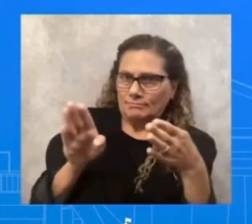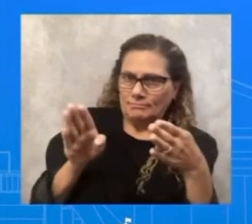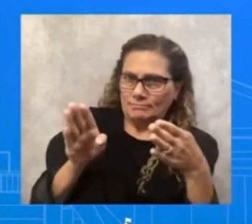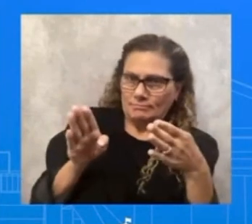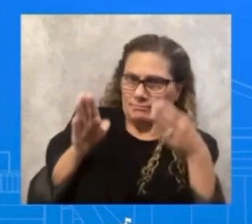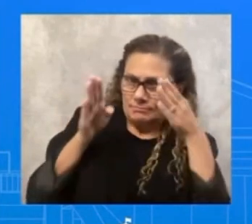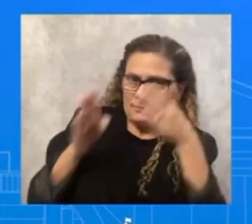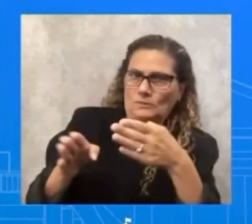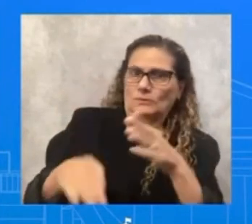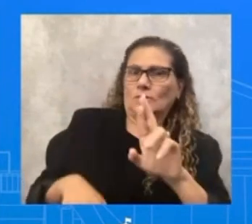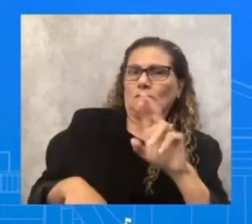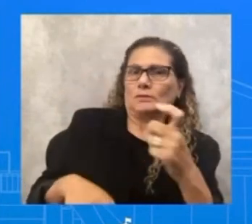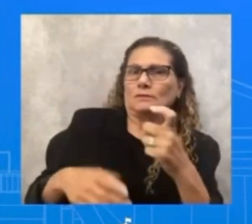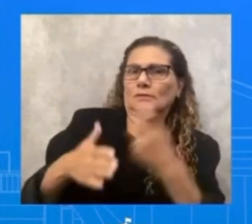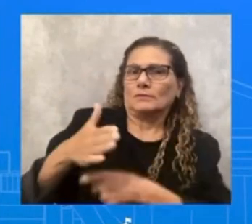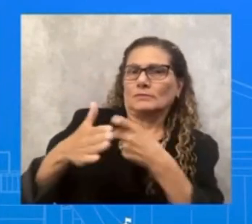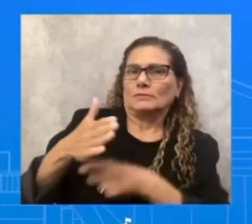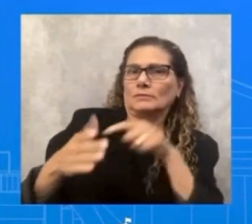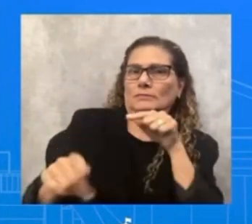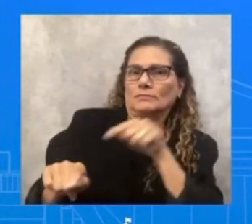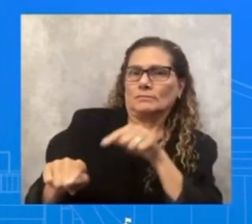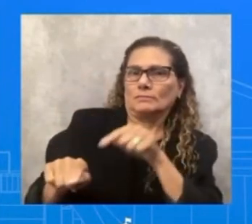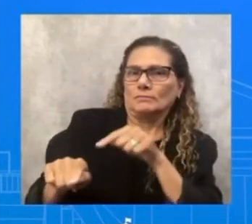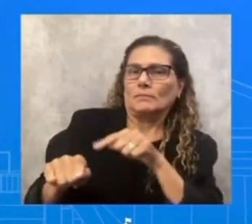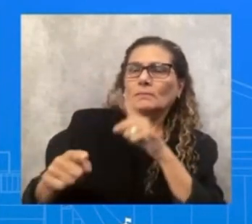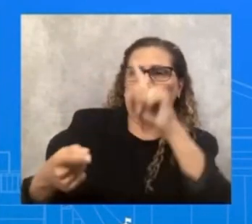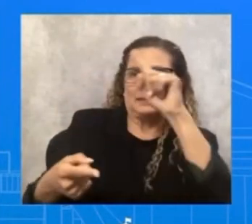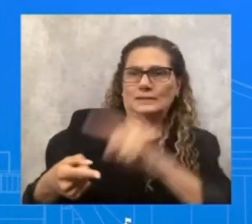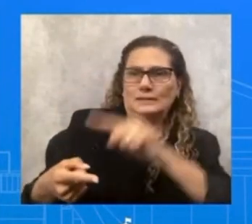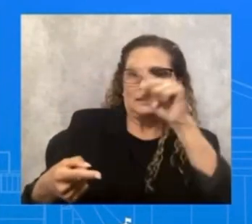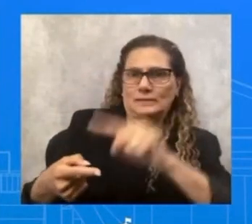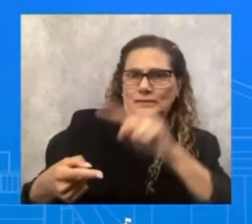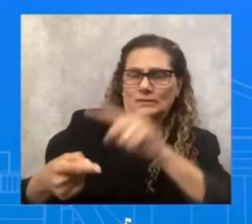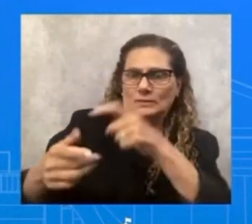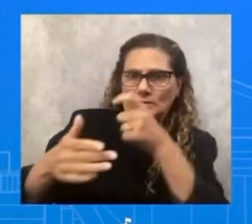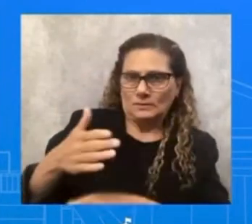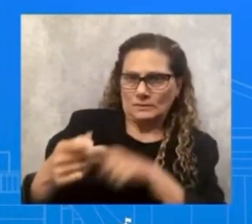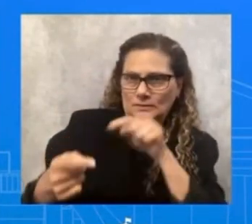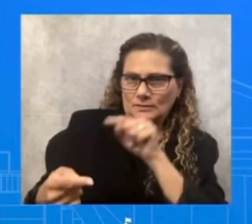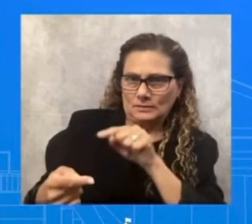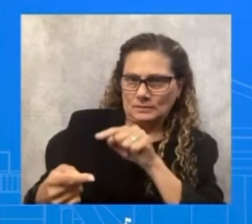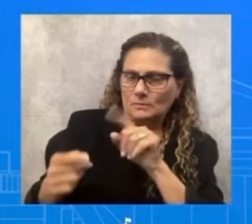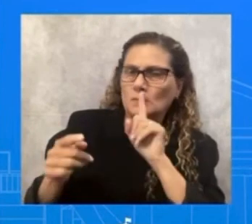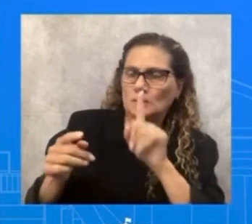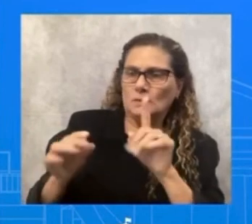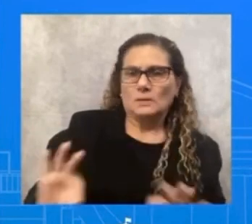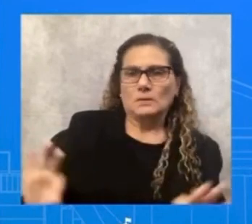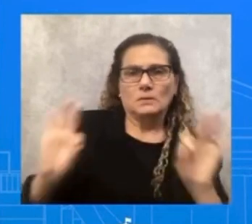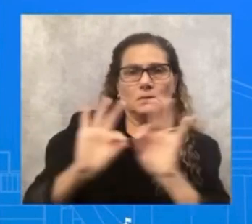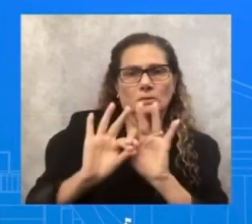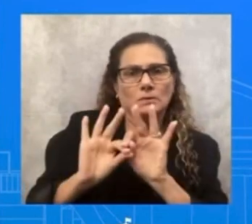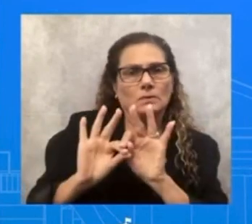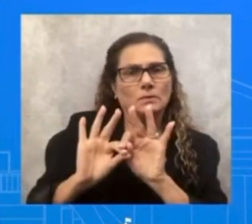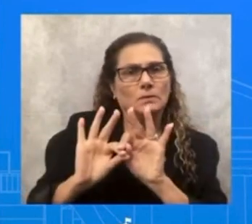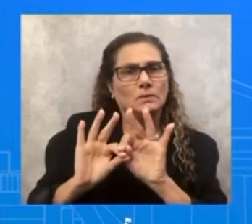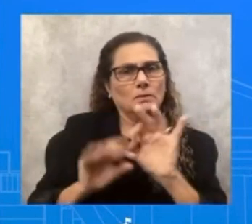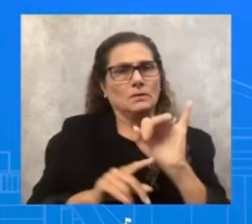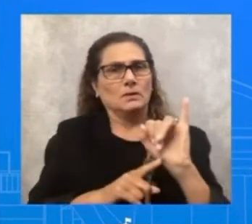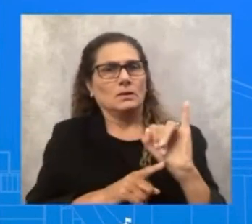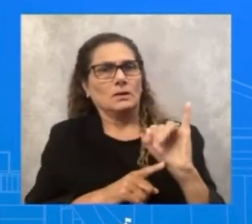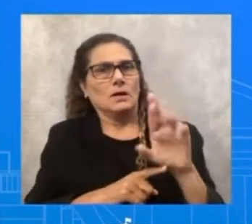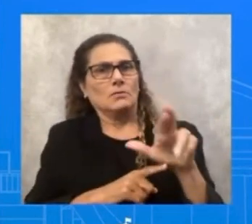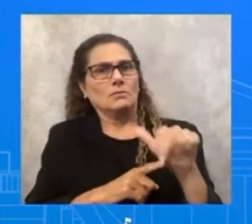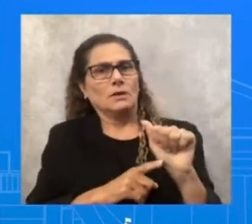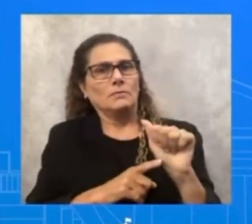addressing prescription drugs and lowering prescription drug costs is a key part of the Inflation Reduction Act. The president has